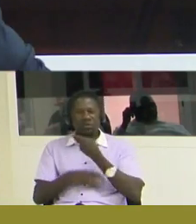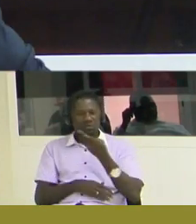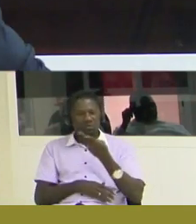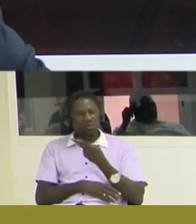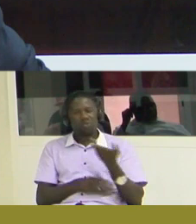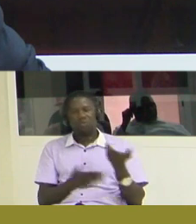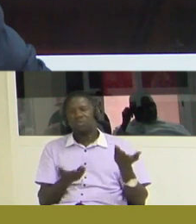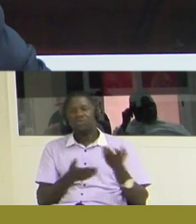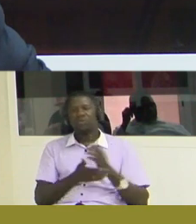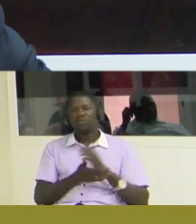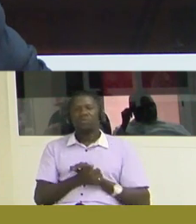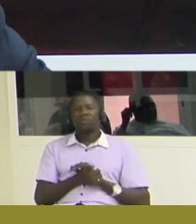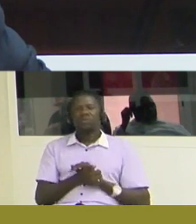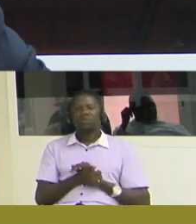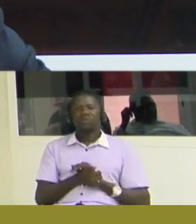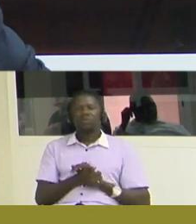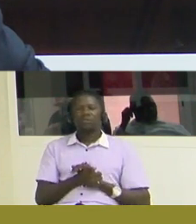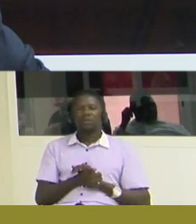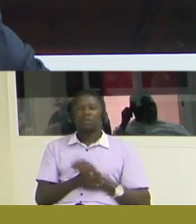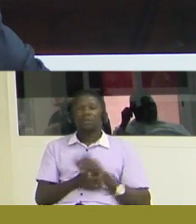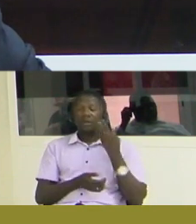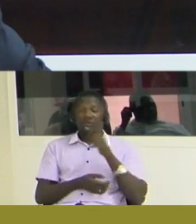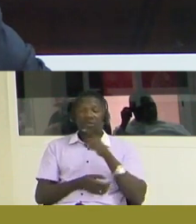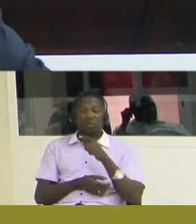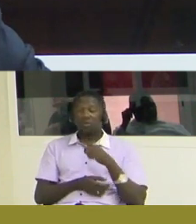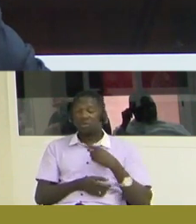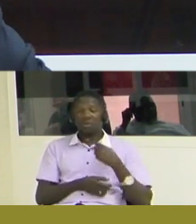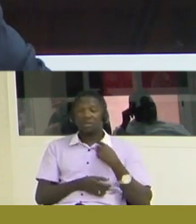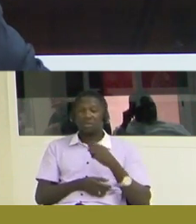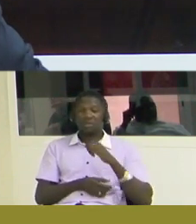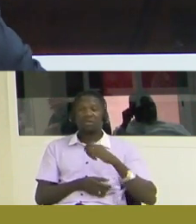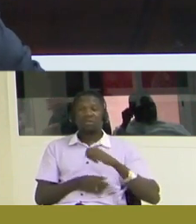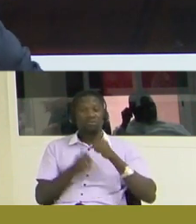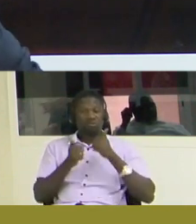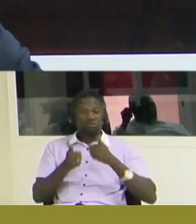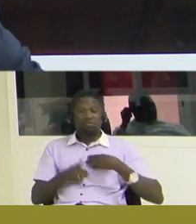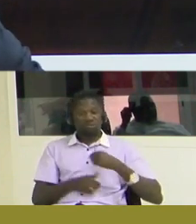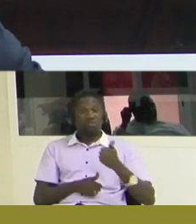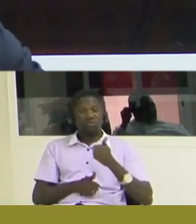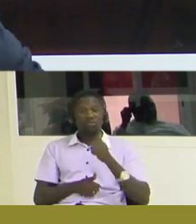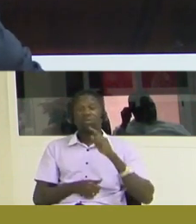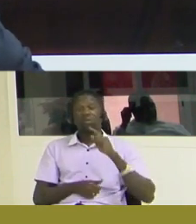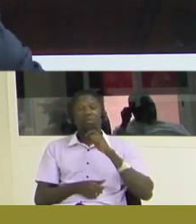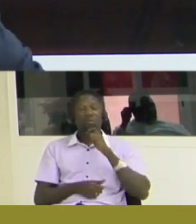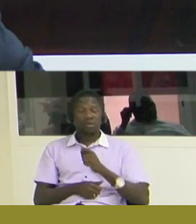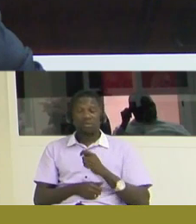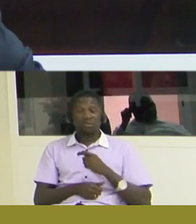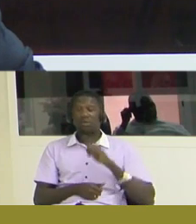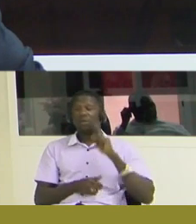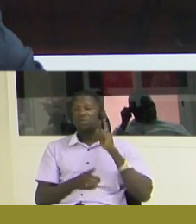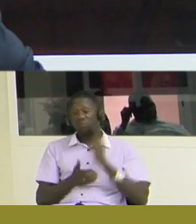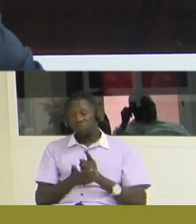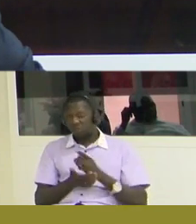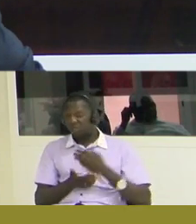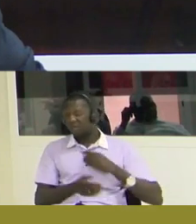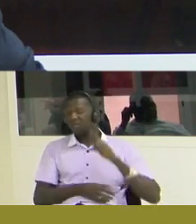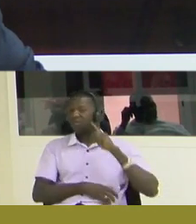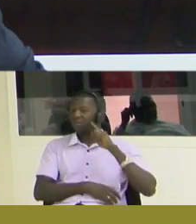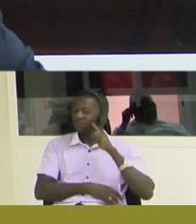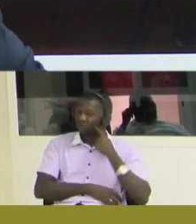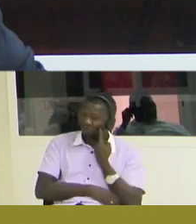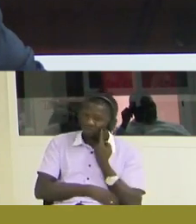me monkey for ot for malaria muta if you are not if you are not somebody who is